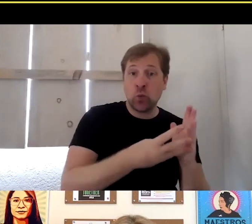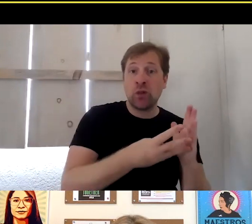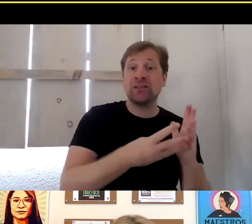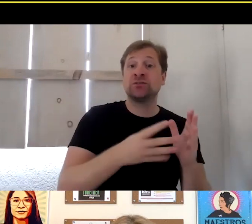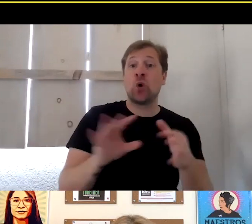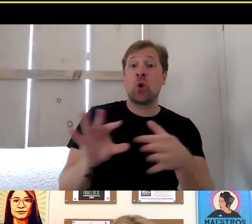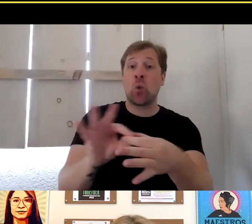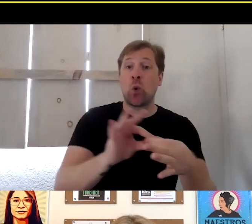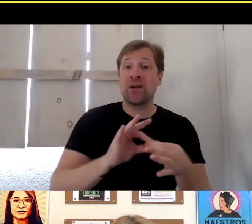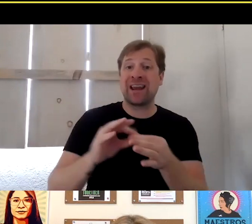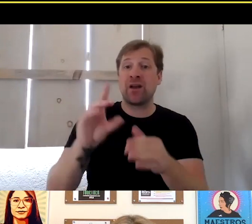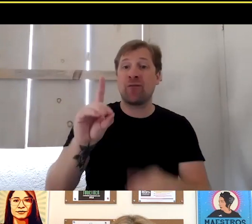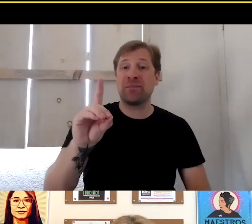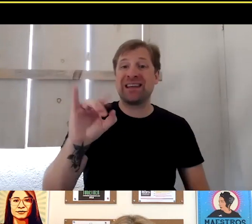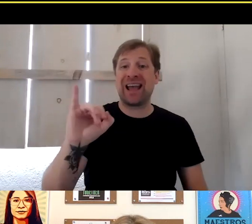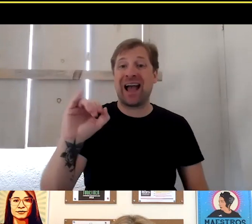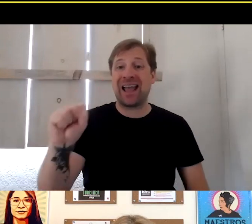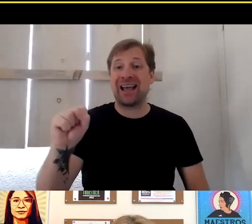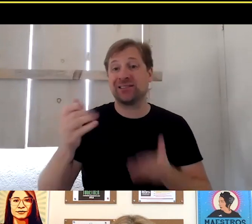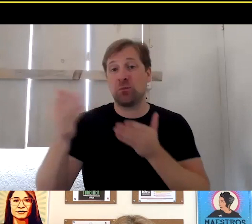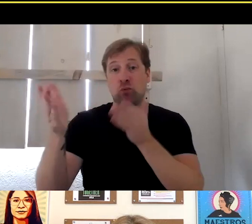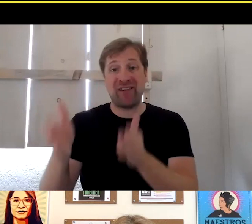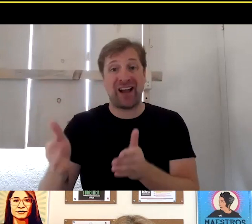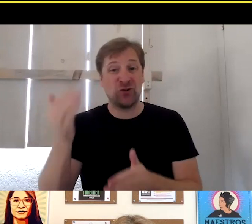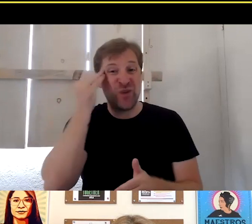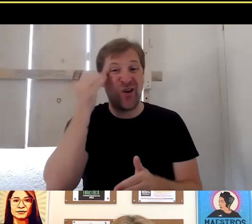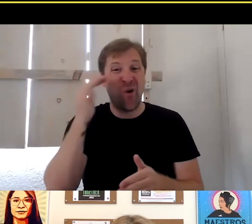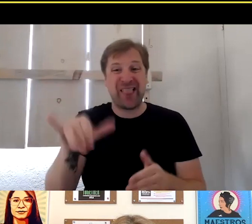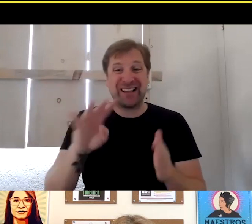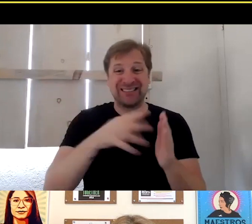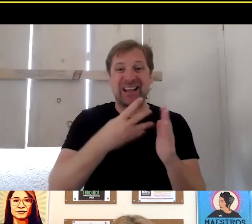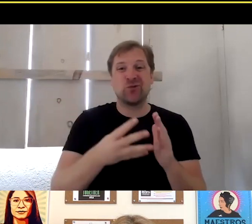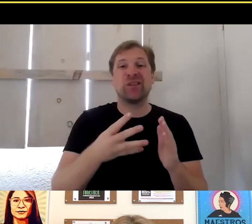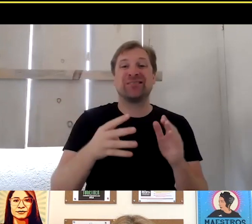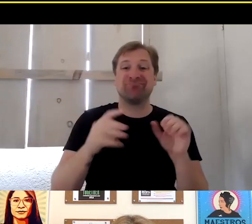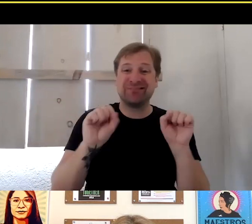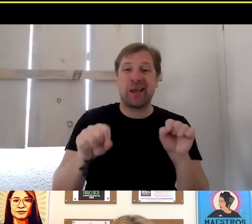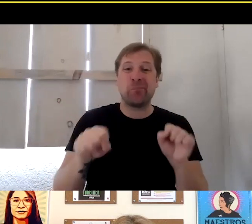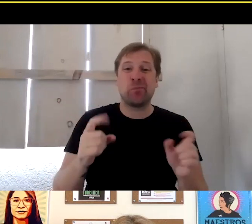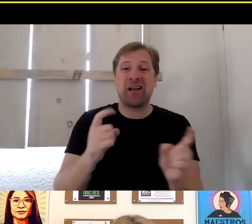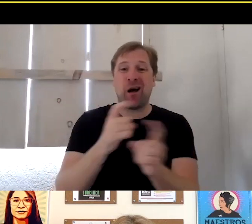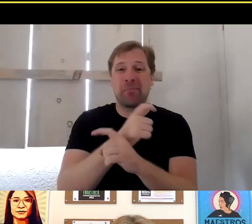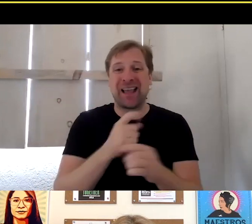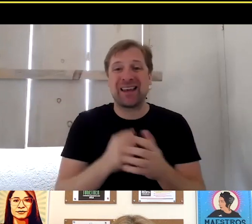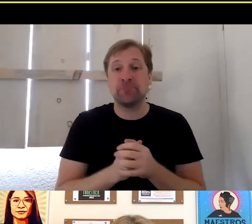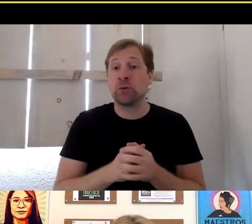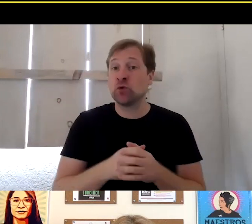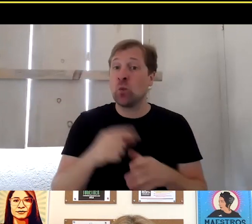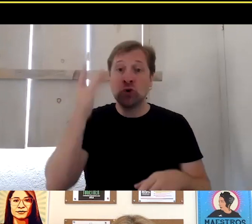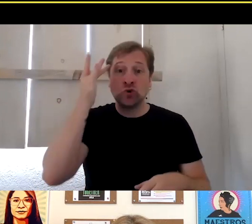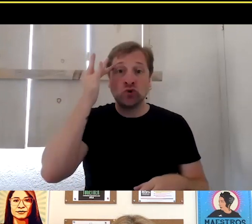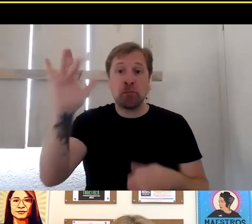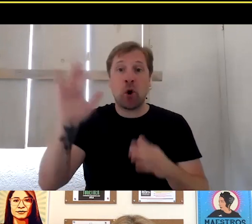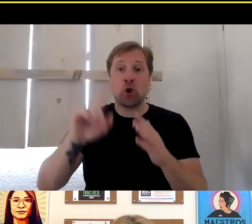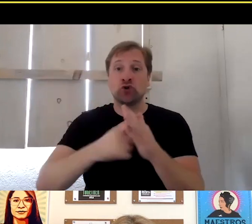DIS providers, as we all know how complicated scheduling services is. So the Smart Start period is that time